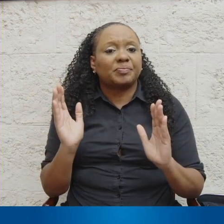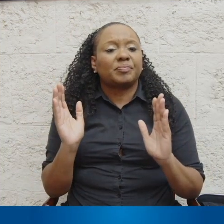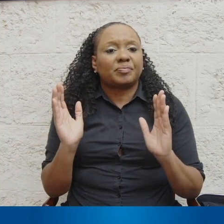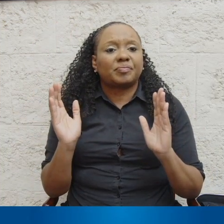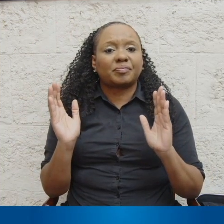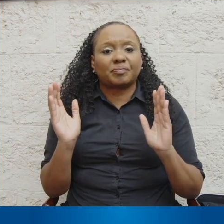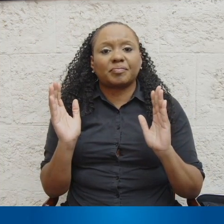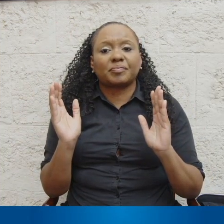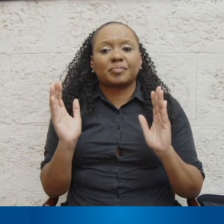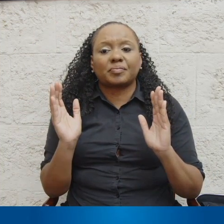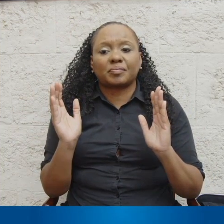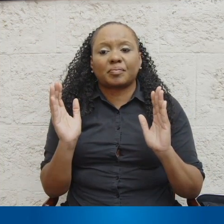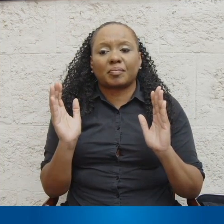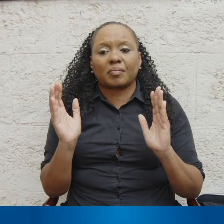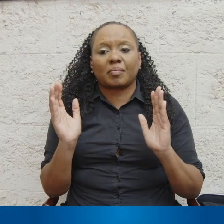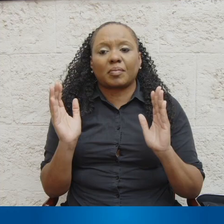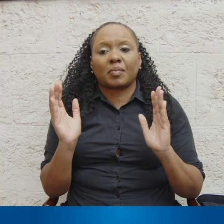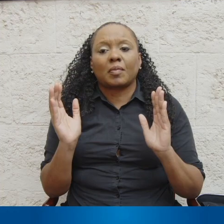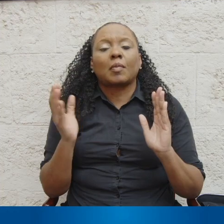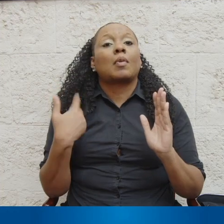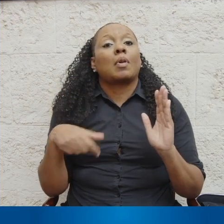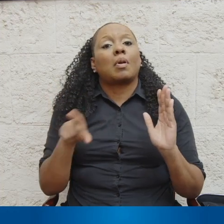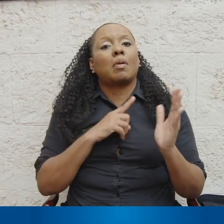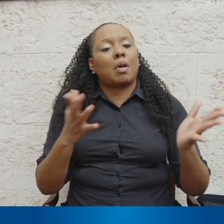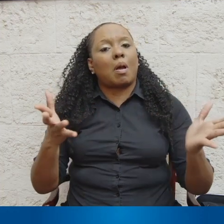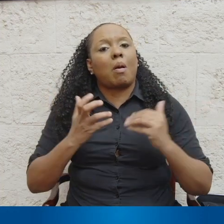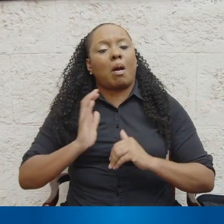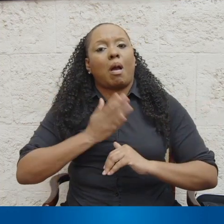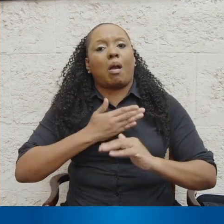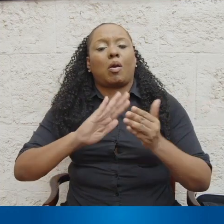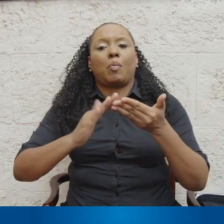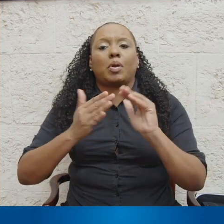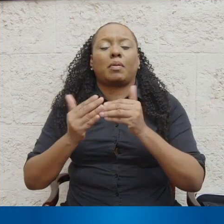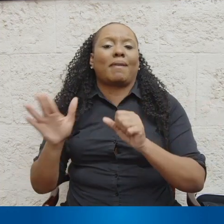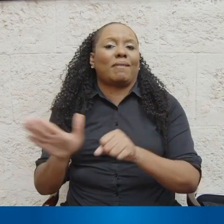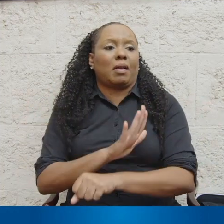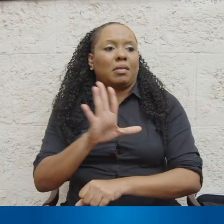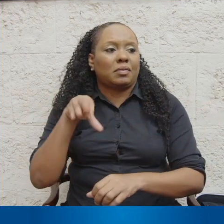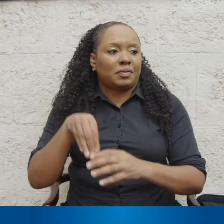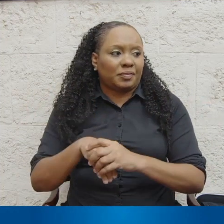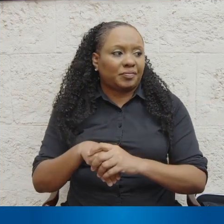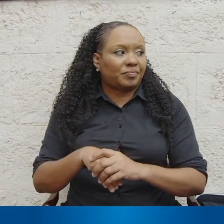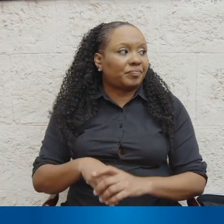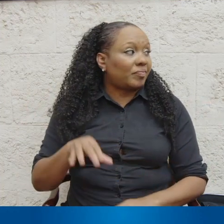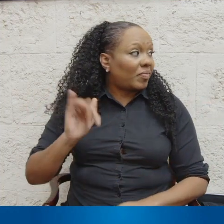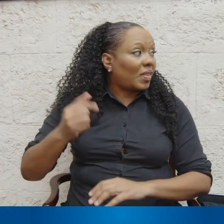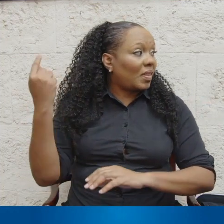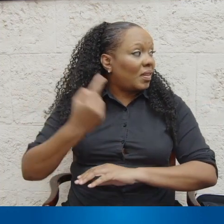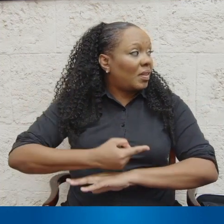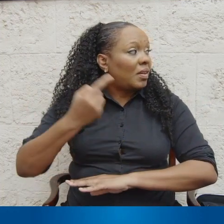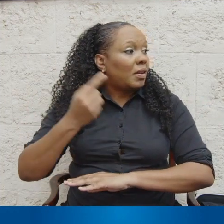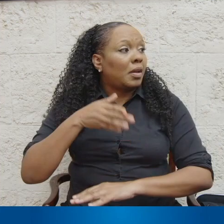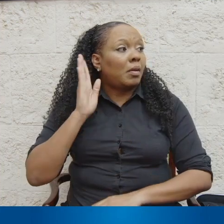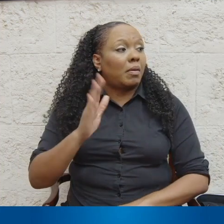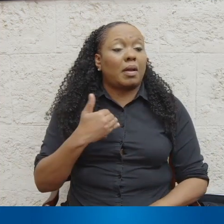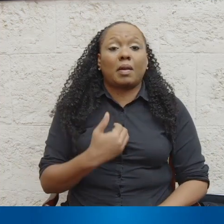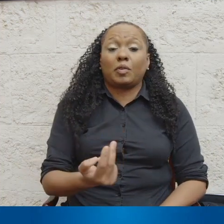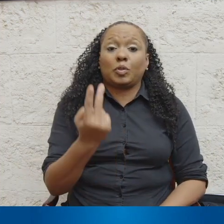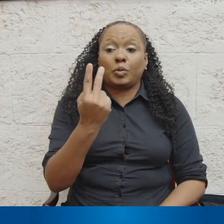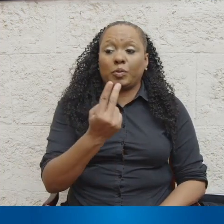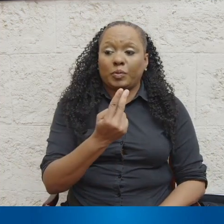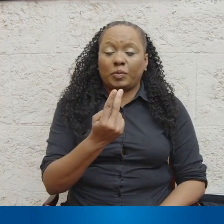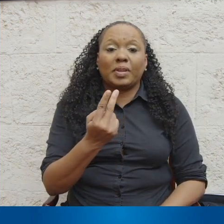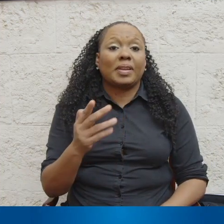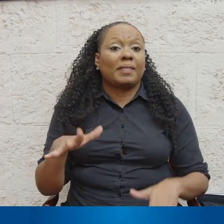show, again, we want to ground that within our communities. And so on that day, we'll be having two signal events. One, we